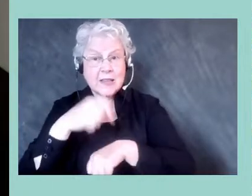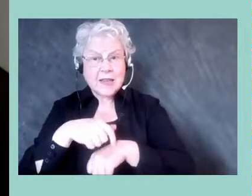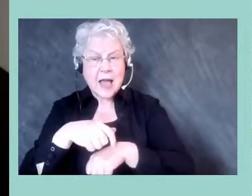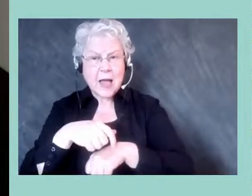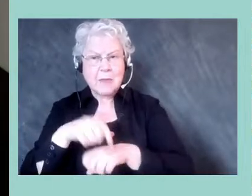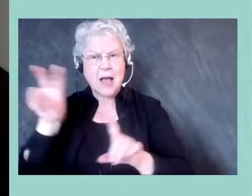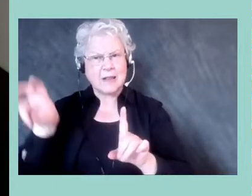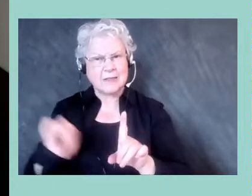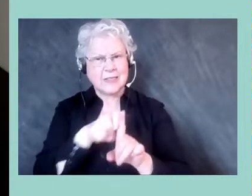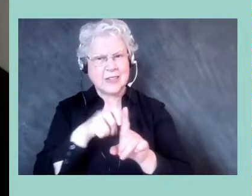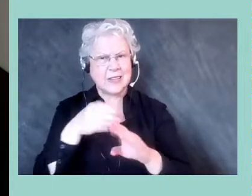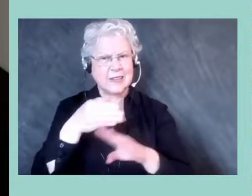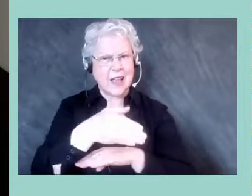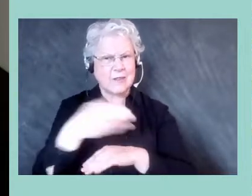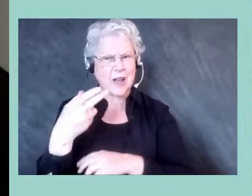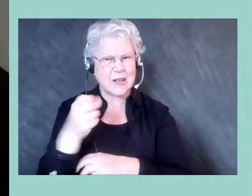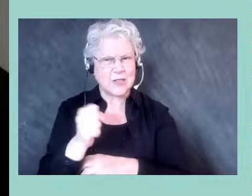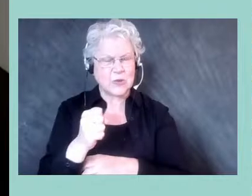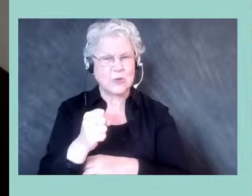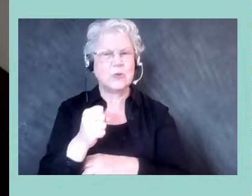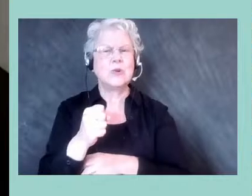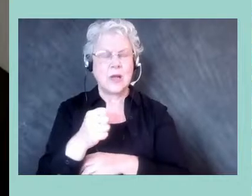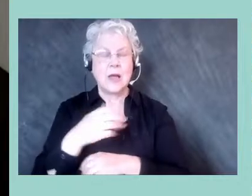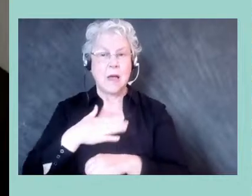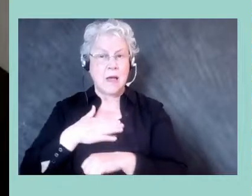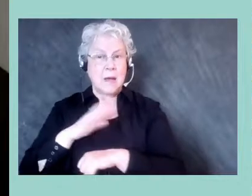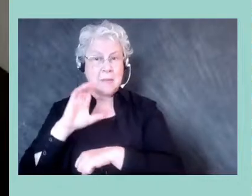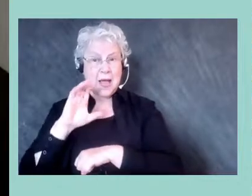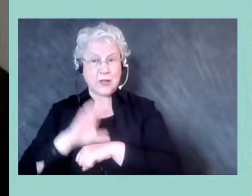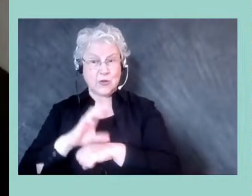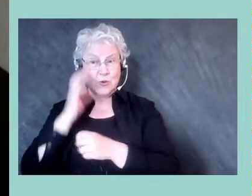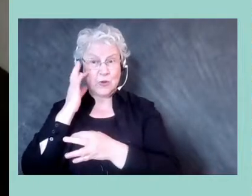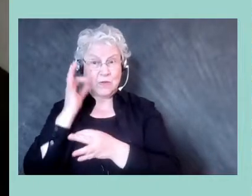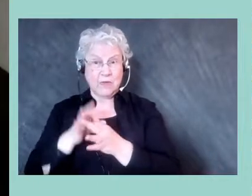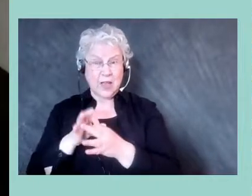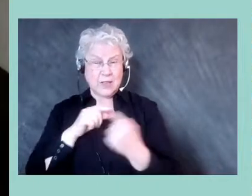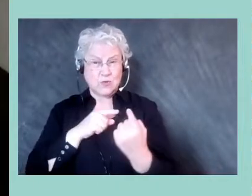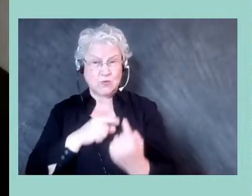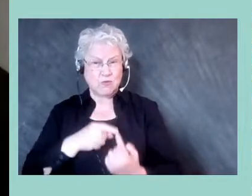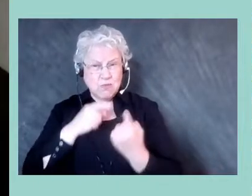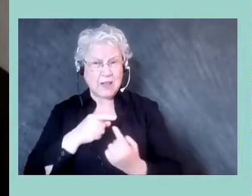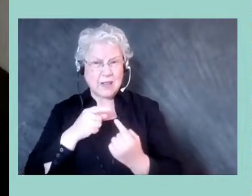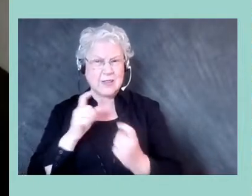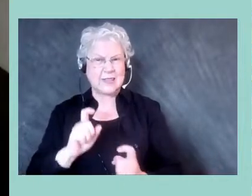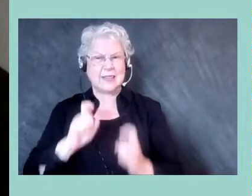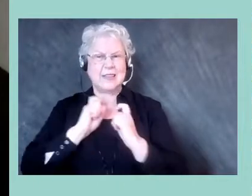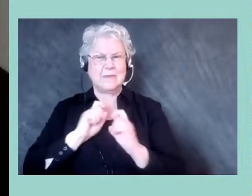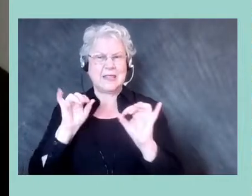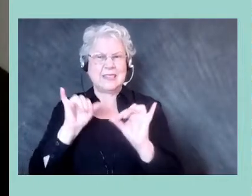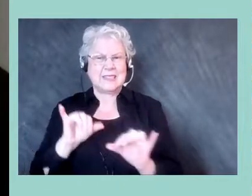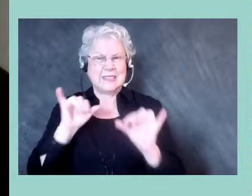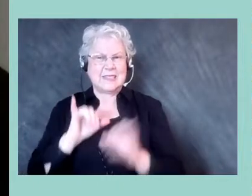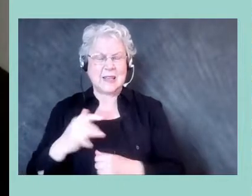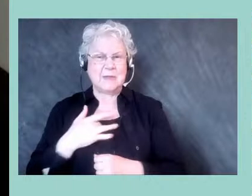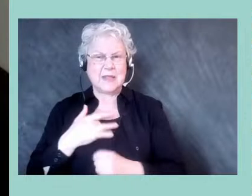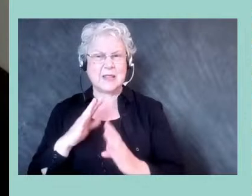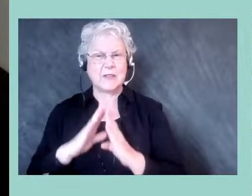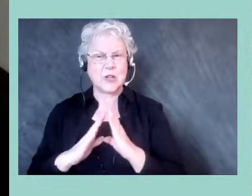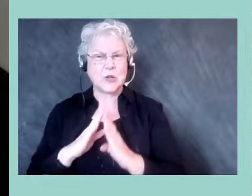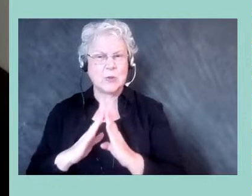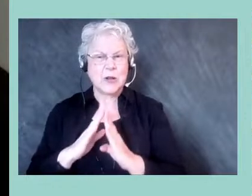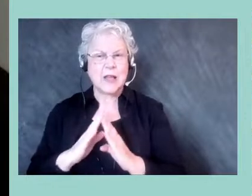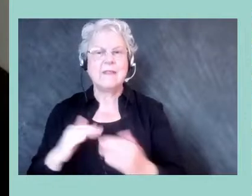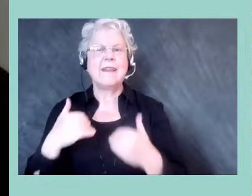of transition and fluidity that follows high school, my church-based faith would struggle to provide me